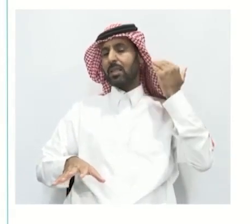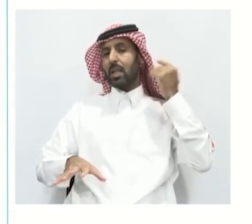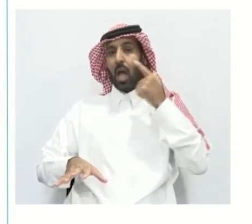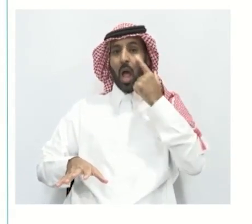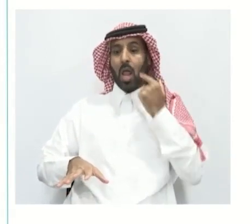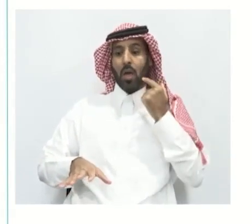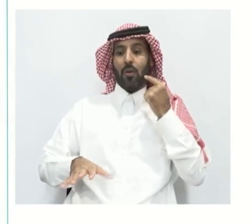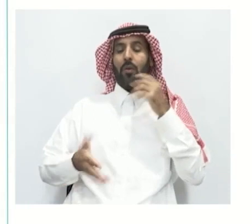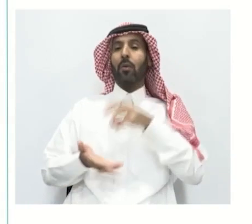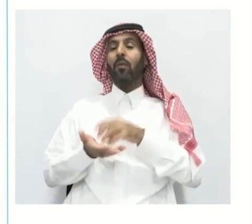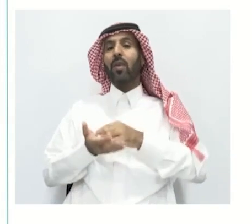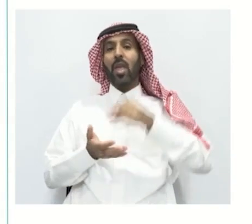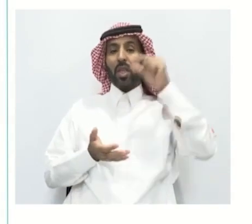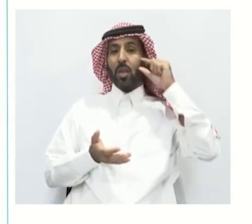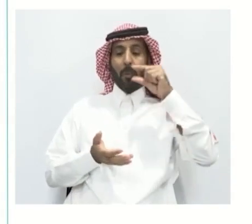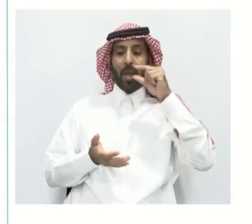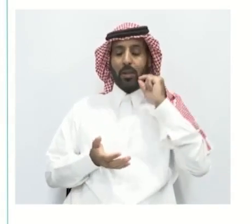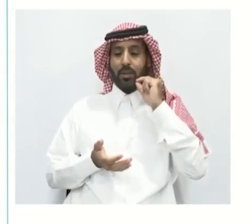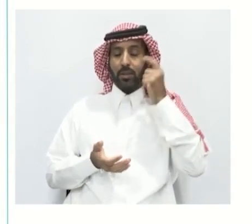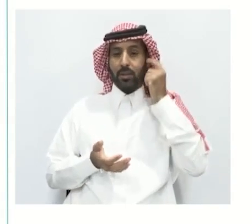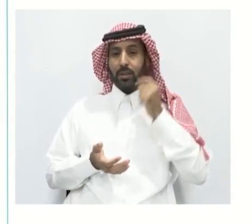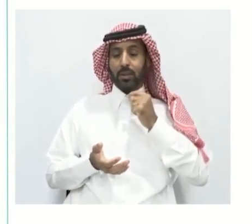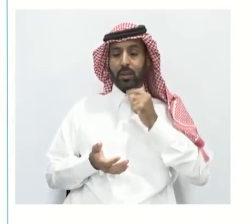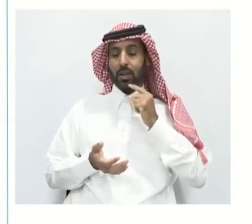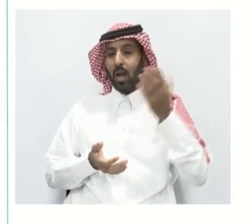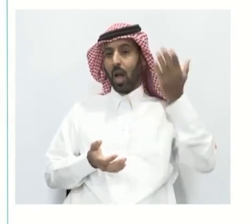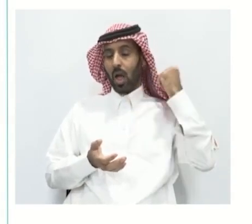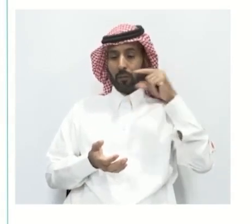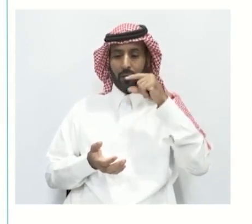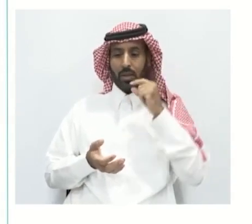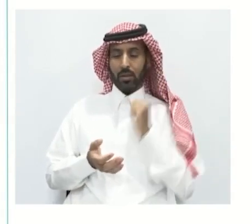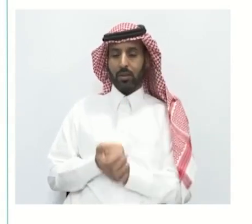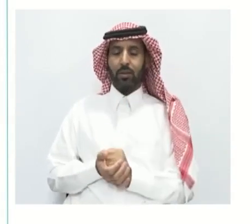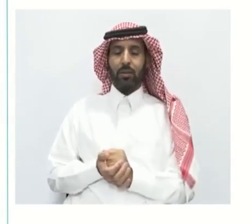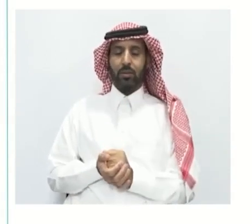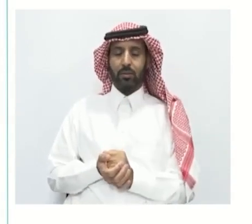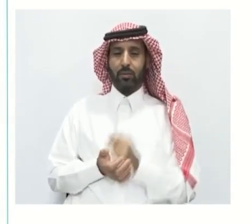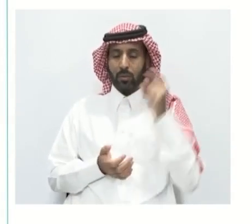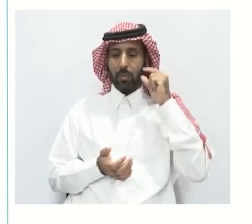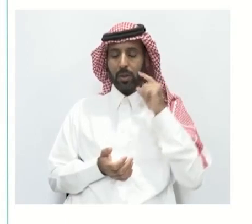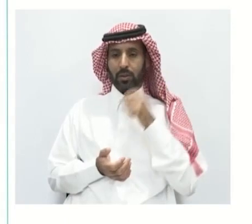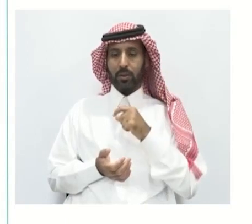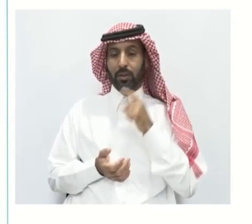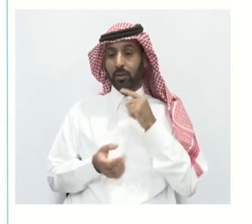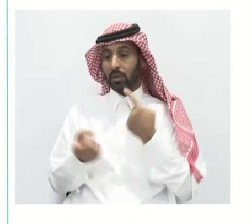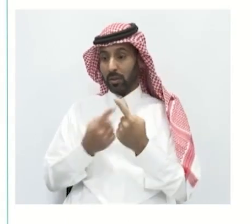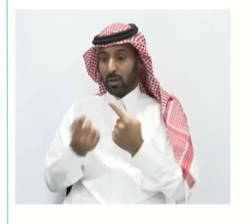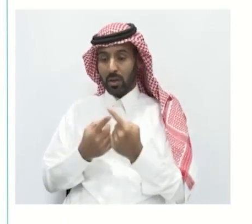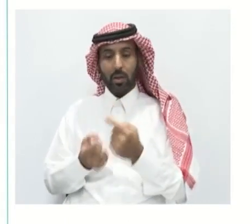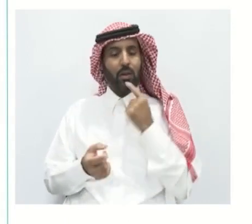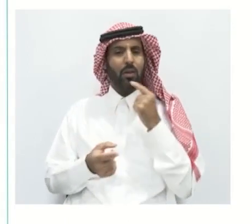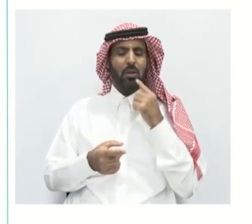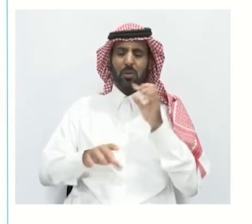in Dubai. Again, no, a few years ago, I was living in Dubai. So this is talking about